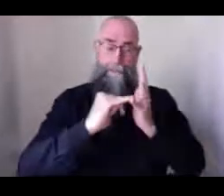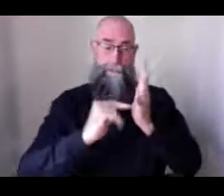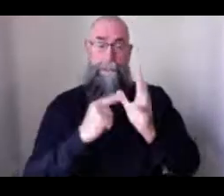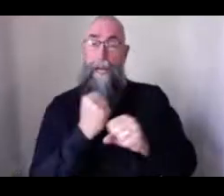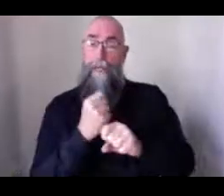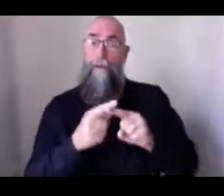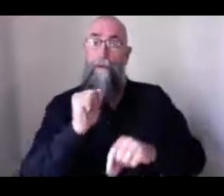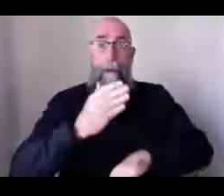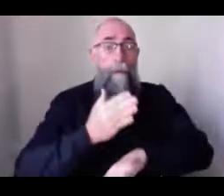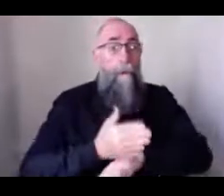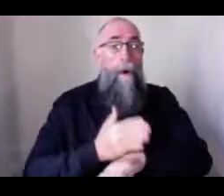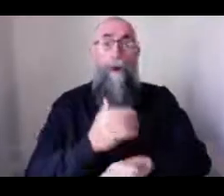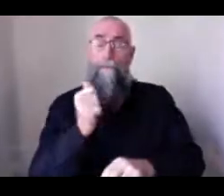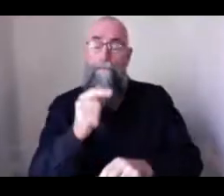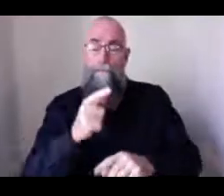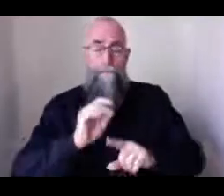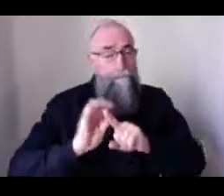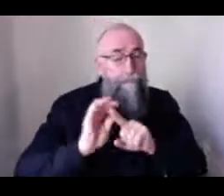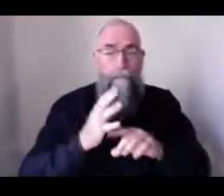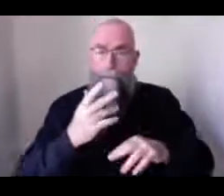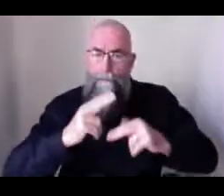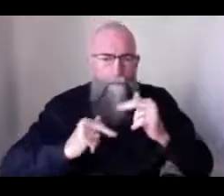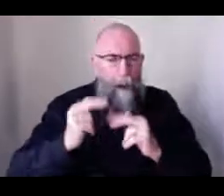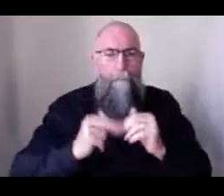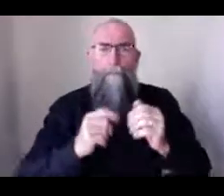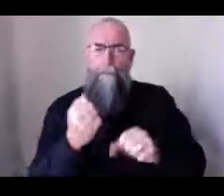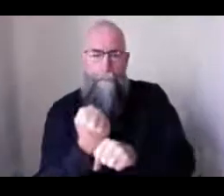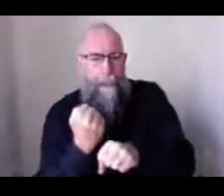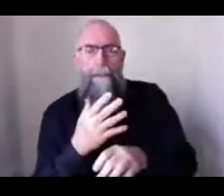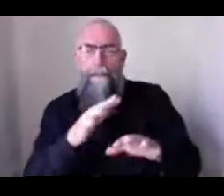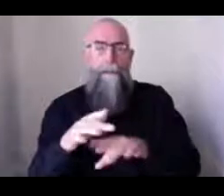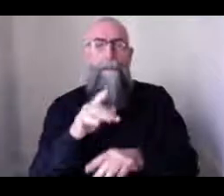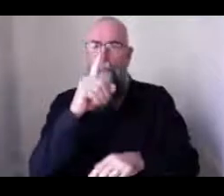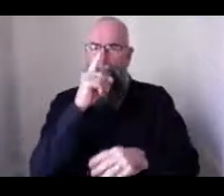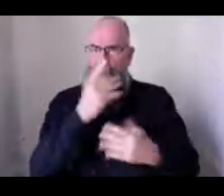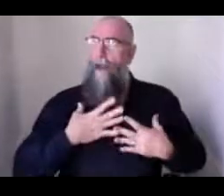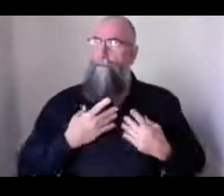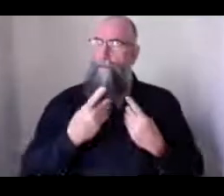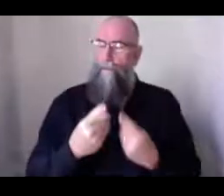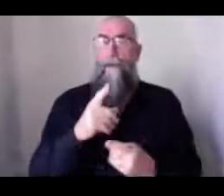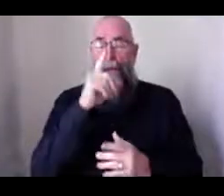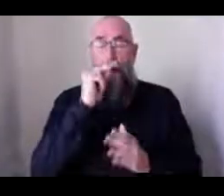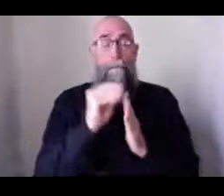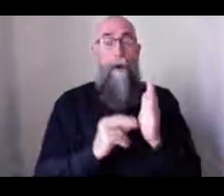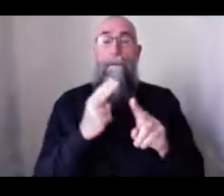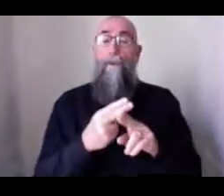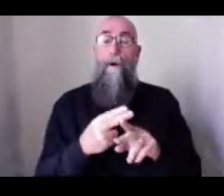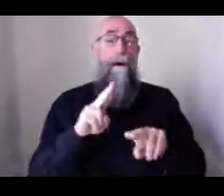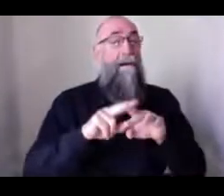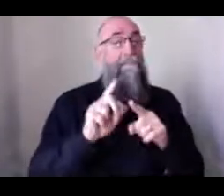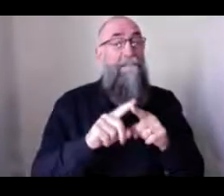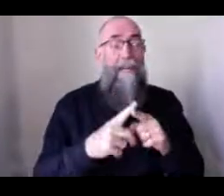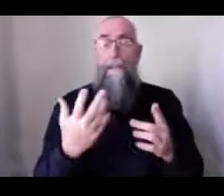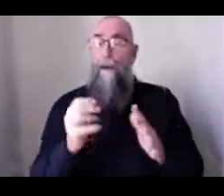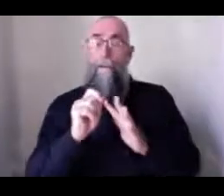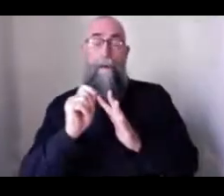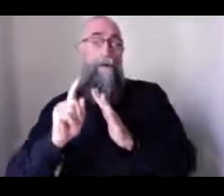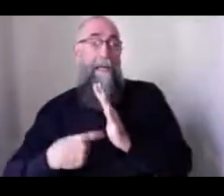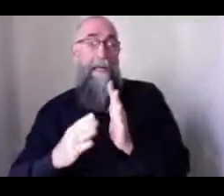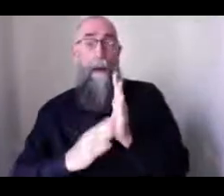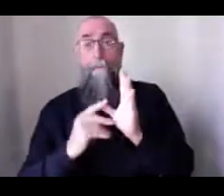work. The funding that you apply for can be for artist fees, project materials, venue and equipment hire,